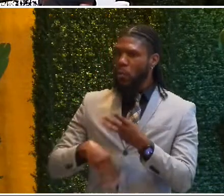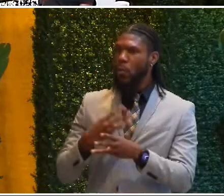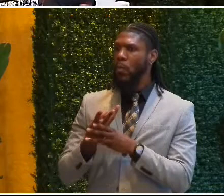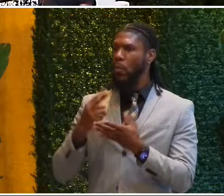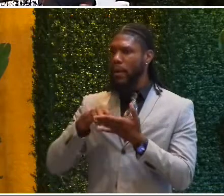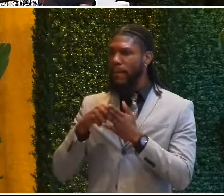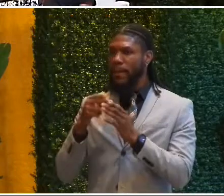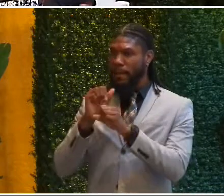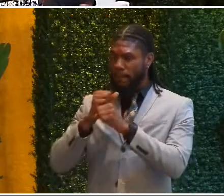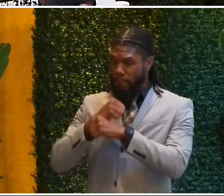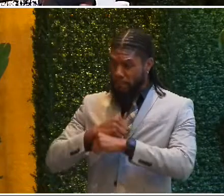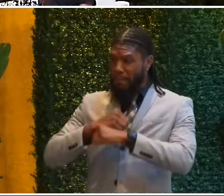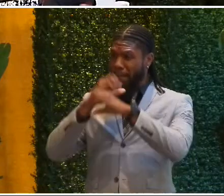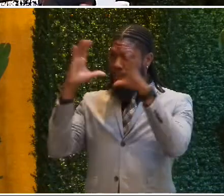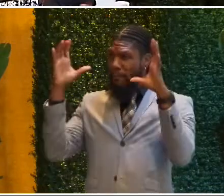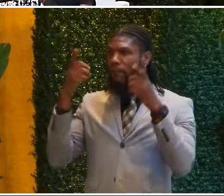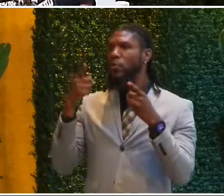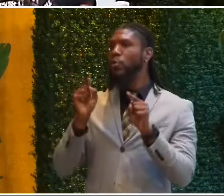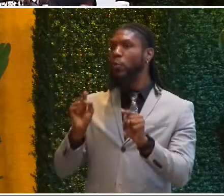possible for you?